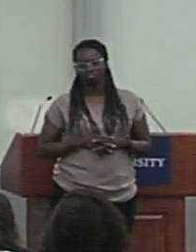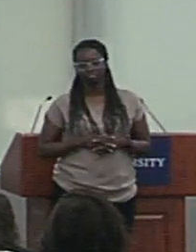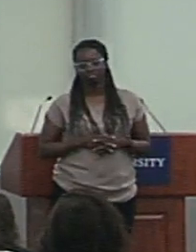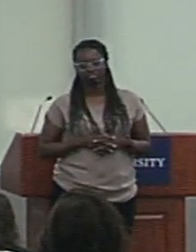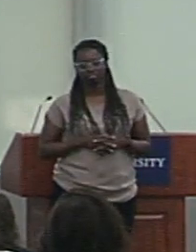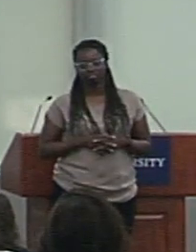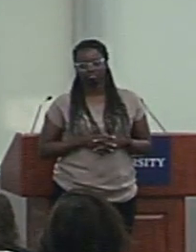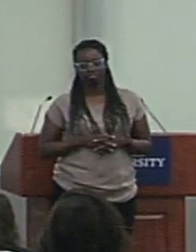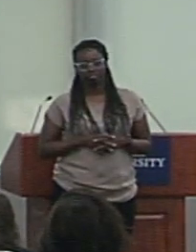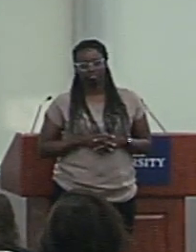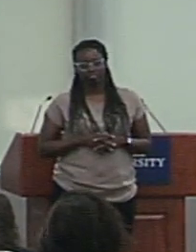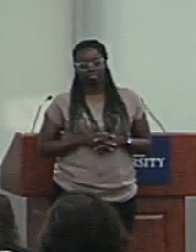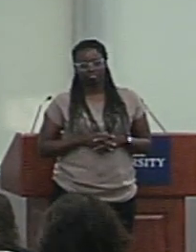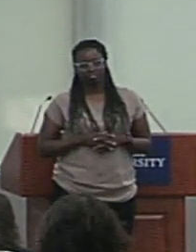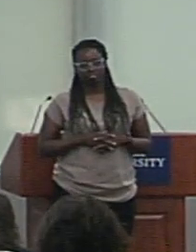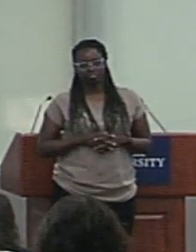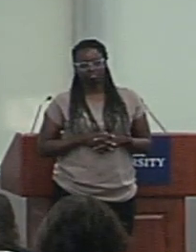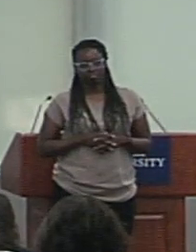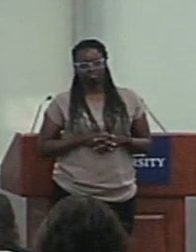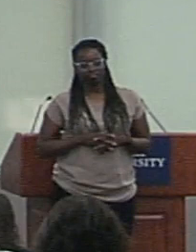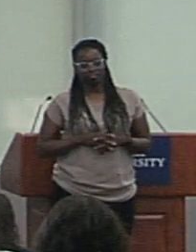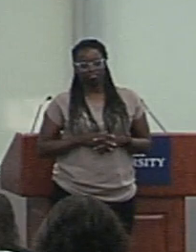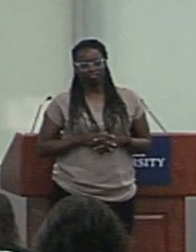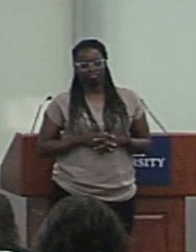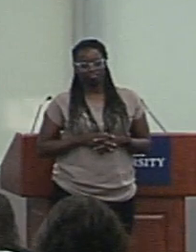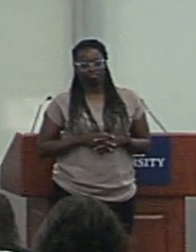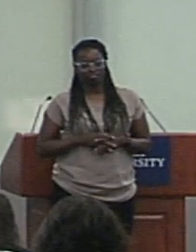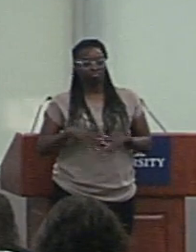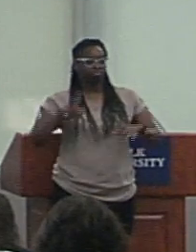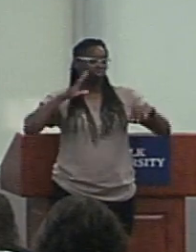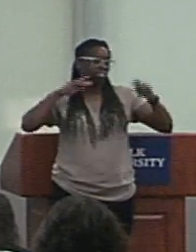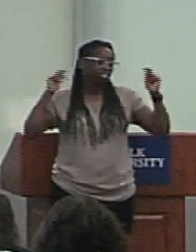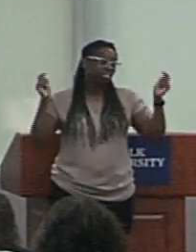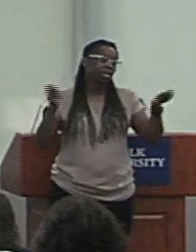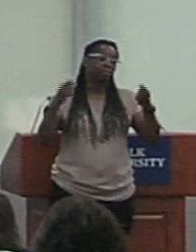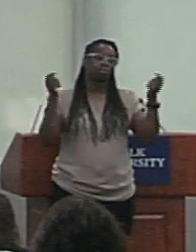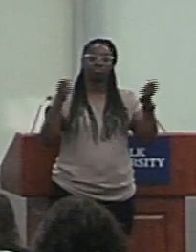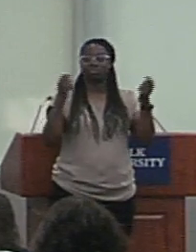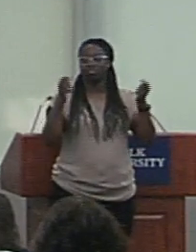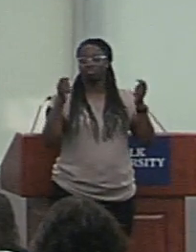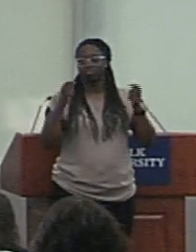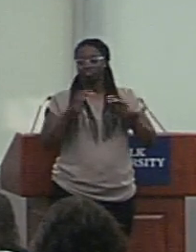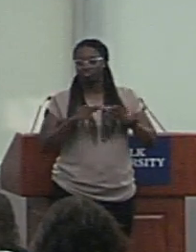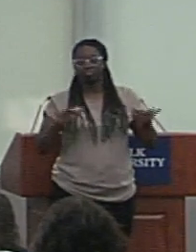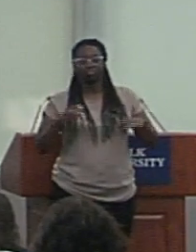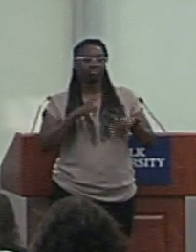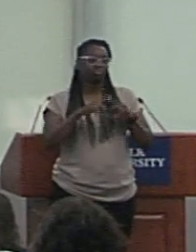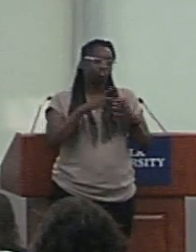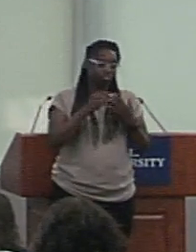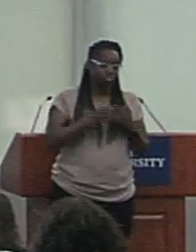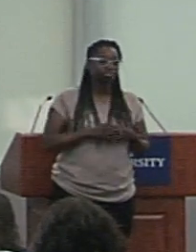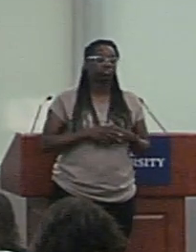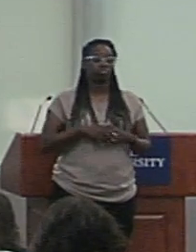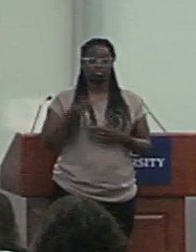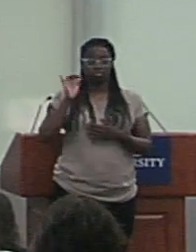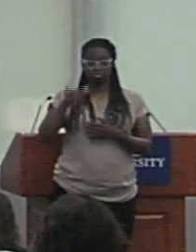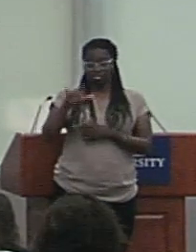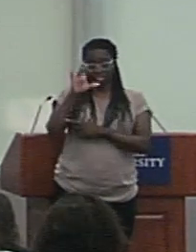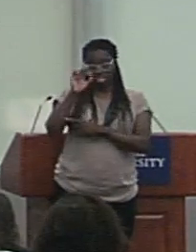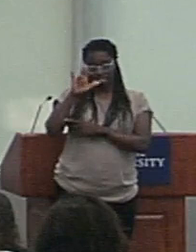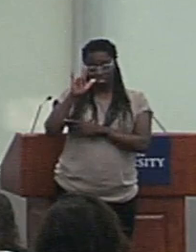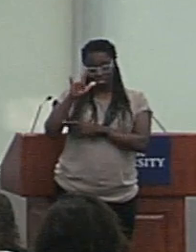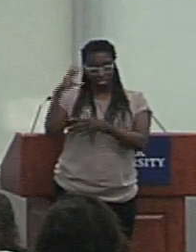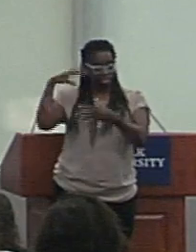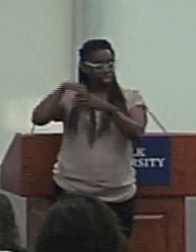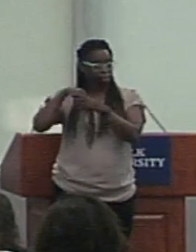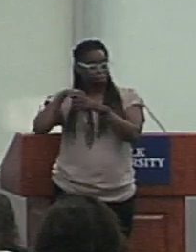alluded to, the Boston Breaks Initiative. We'll be celebrating them. And then finally, our Civic Engagement Day is every fall. We welcome